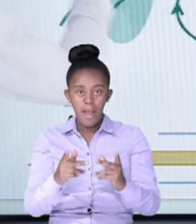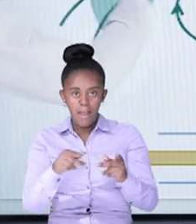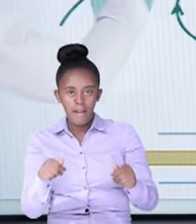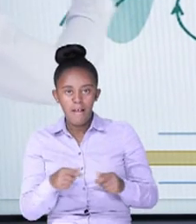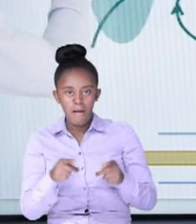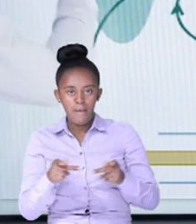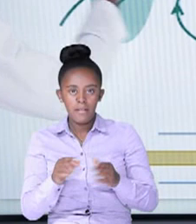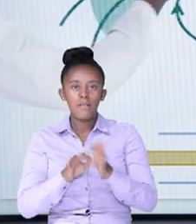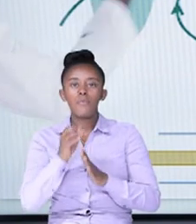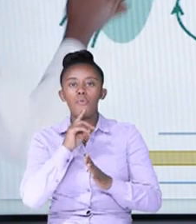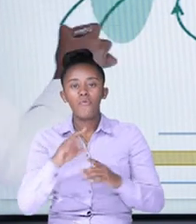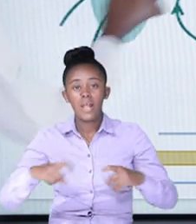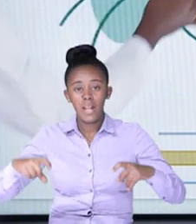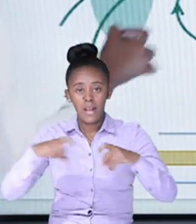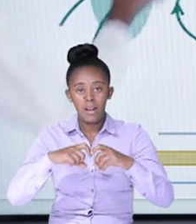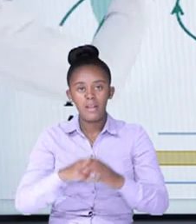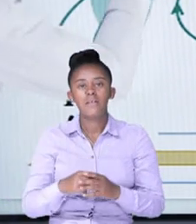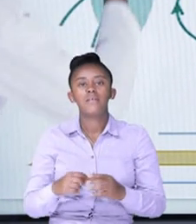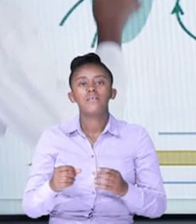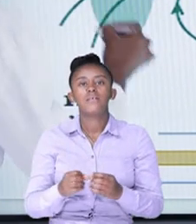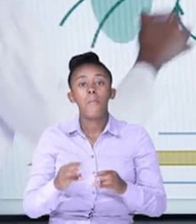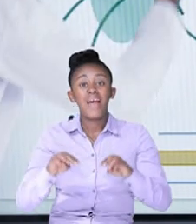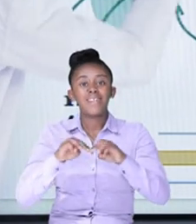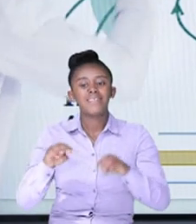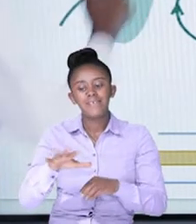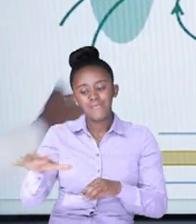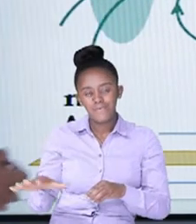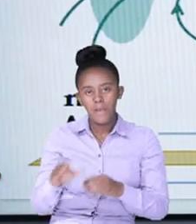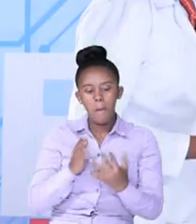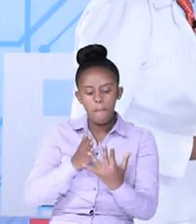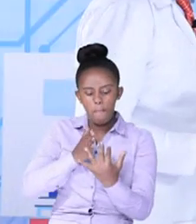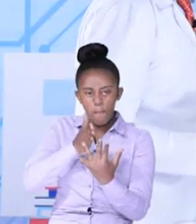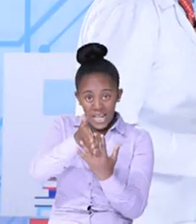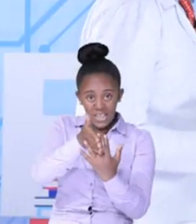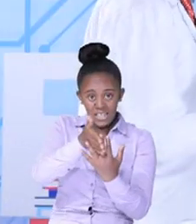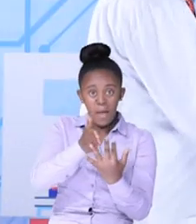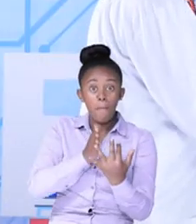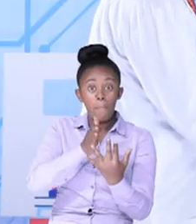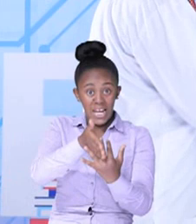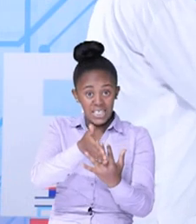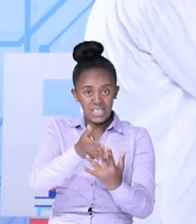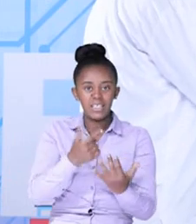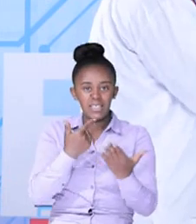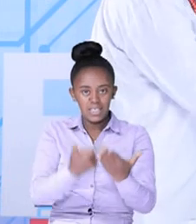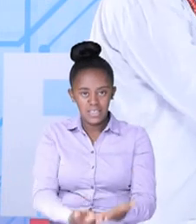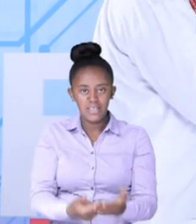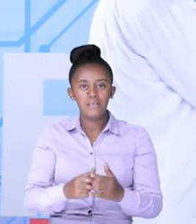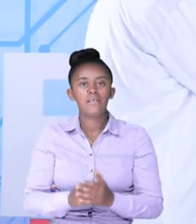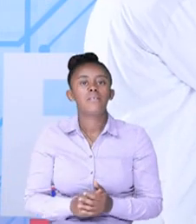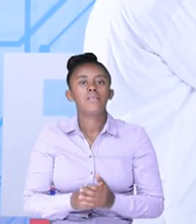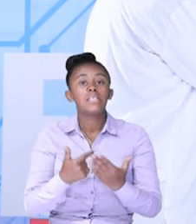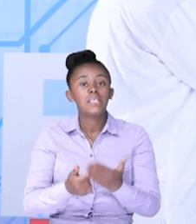of electric magnetic field lines which penetrate this given cross-sectional area is termed